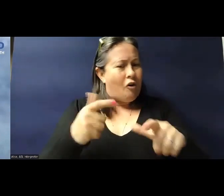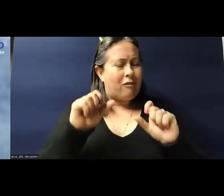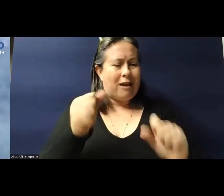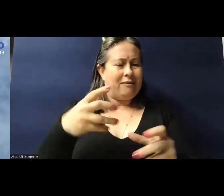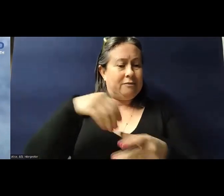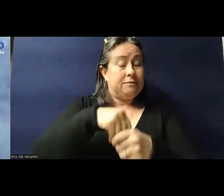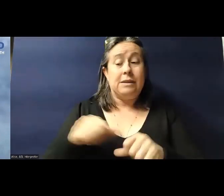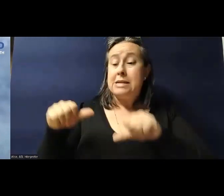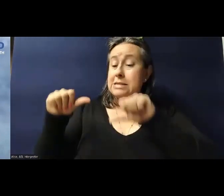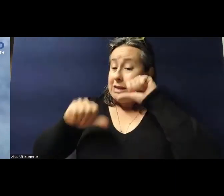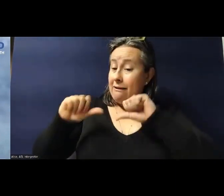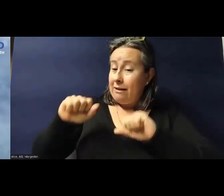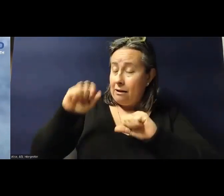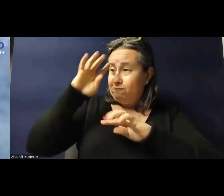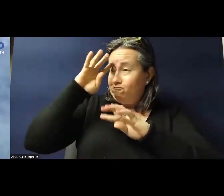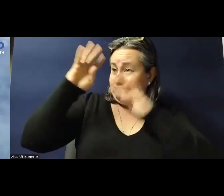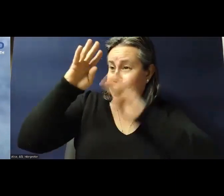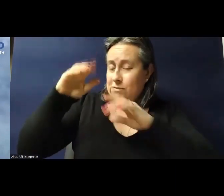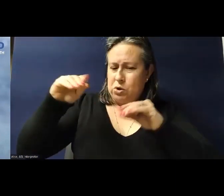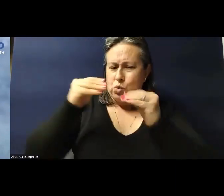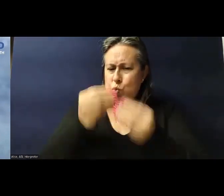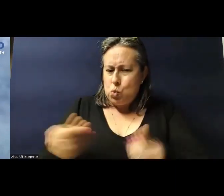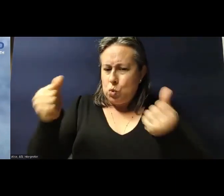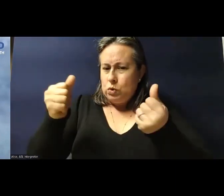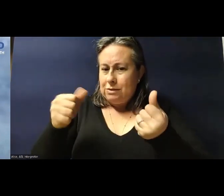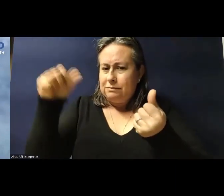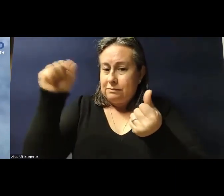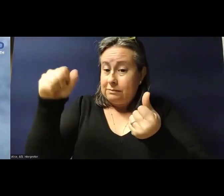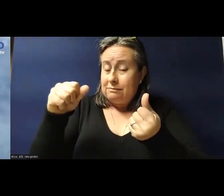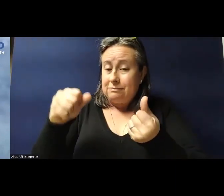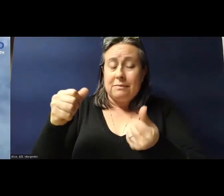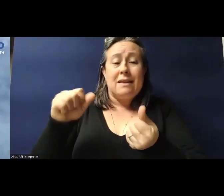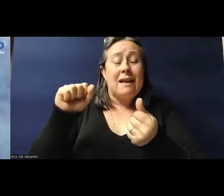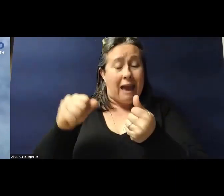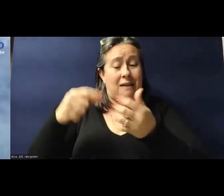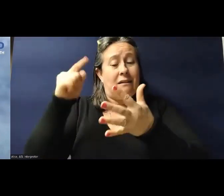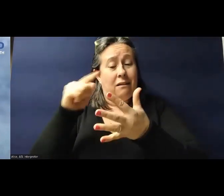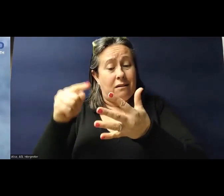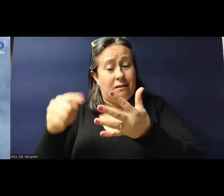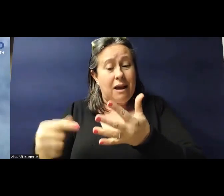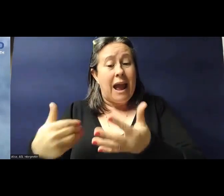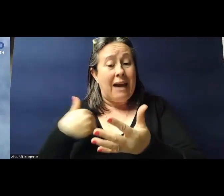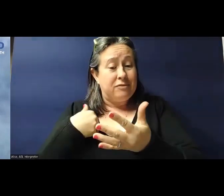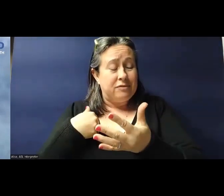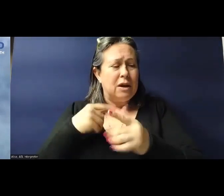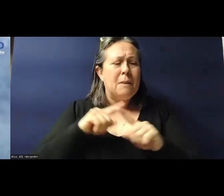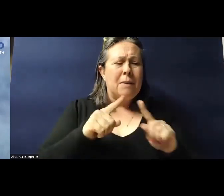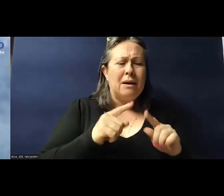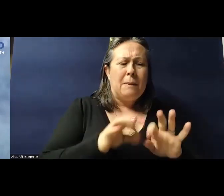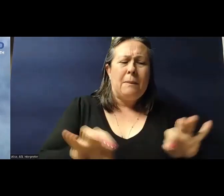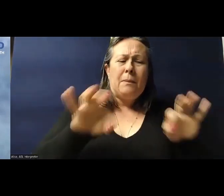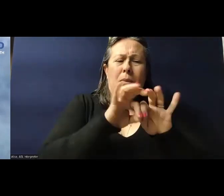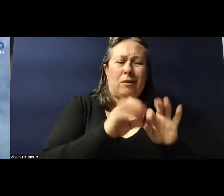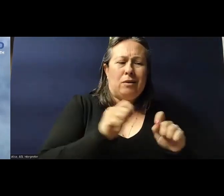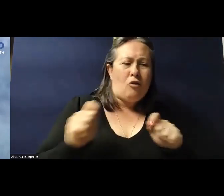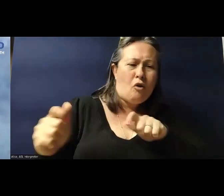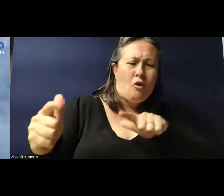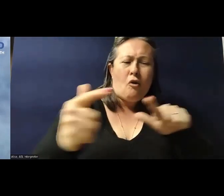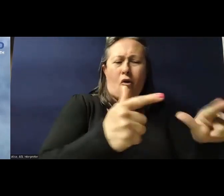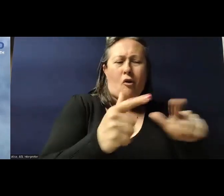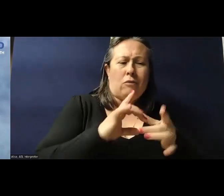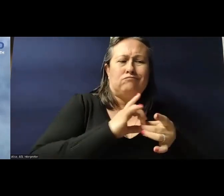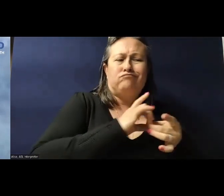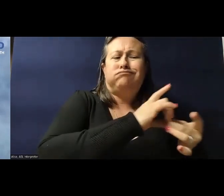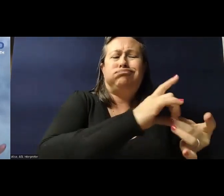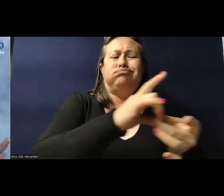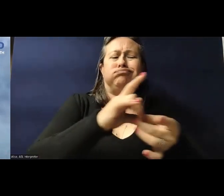many solutions, but it's critically important that we all come together, including scientists and those from at-risk